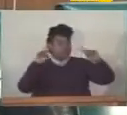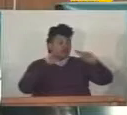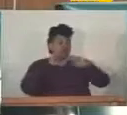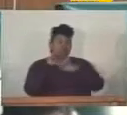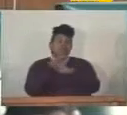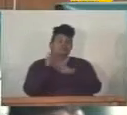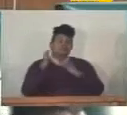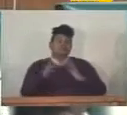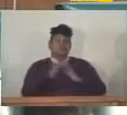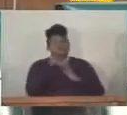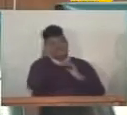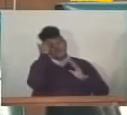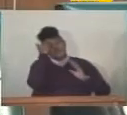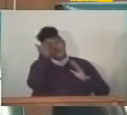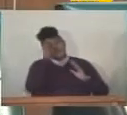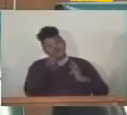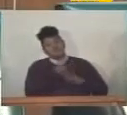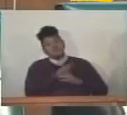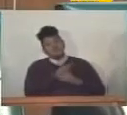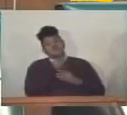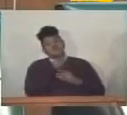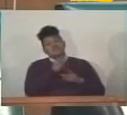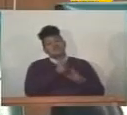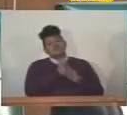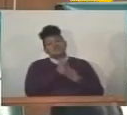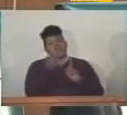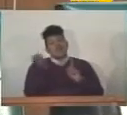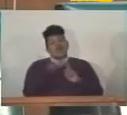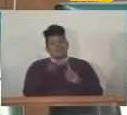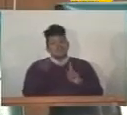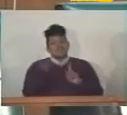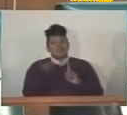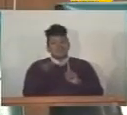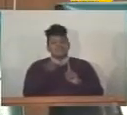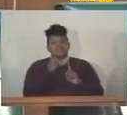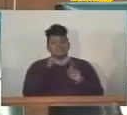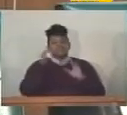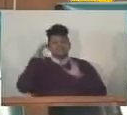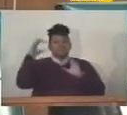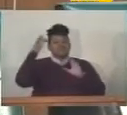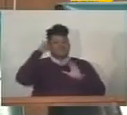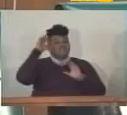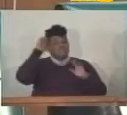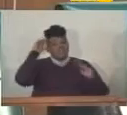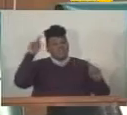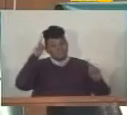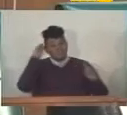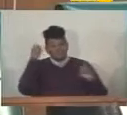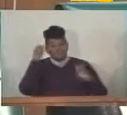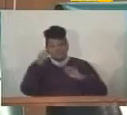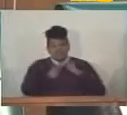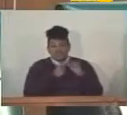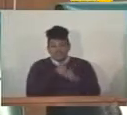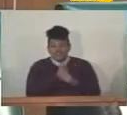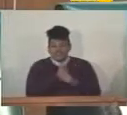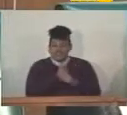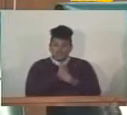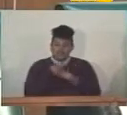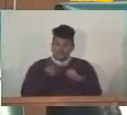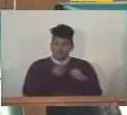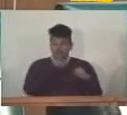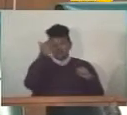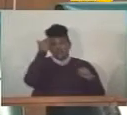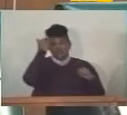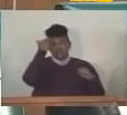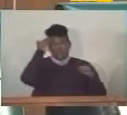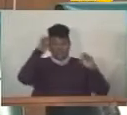Minister, you know, you have been an advocate and a champion for education for years. And we know